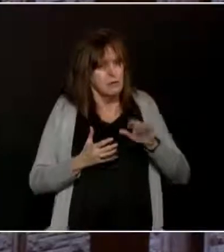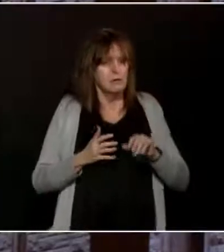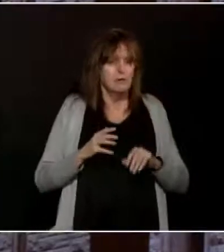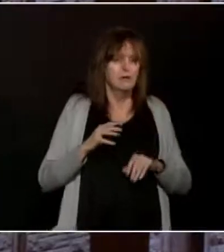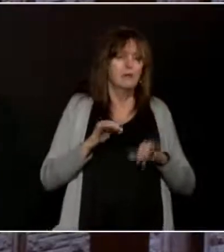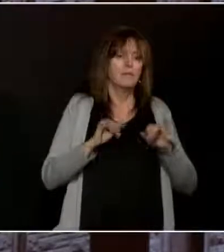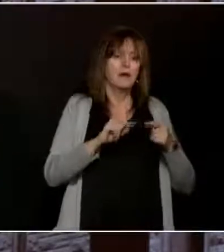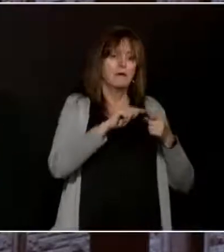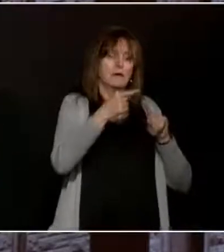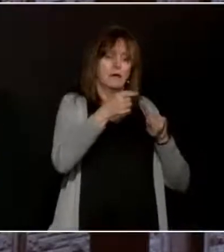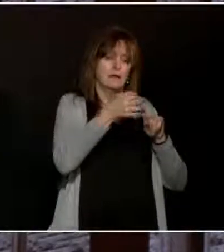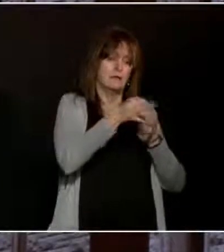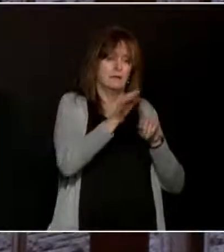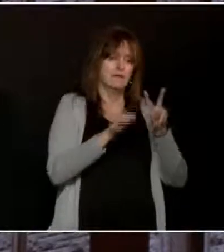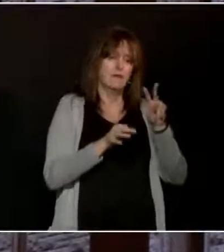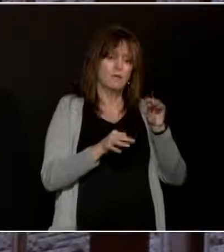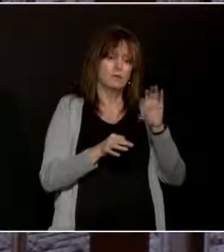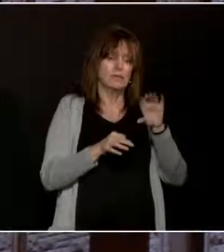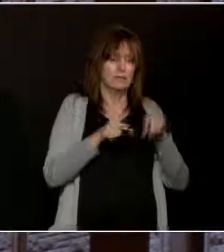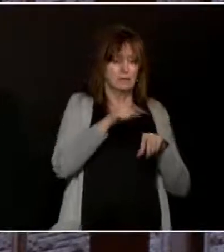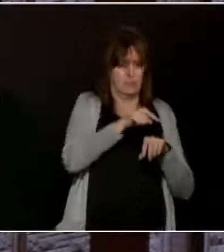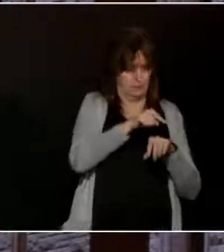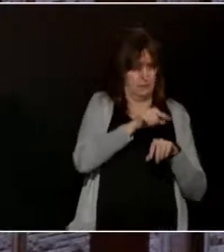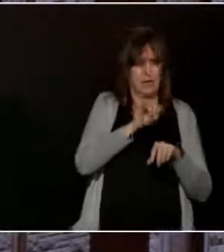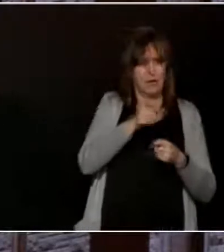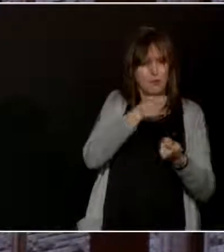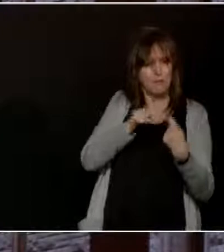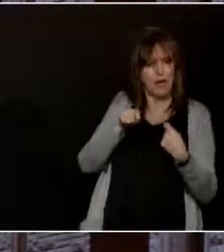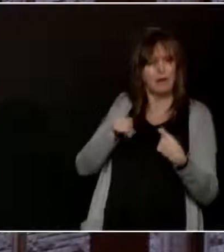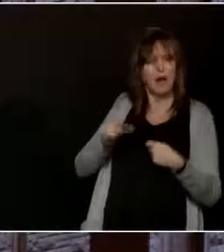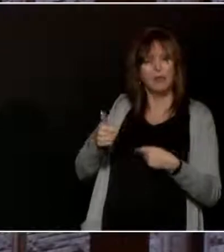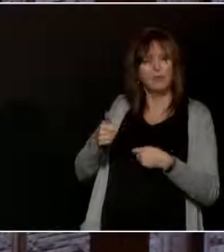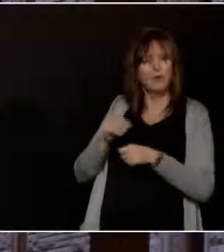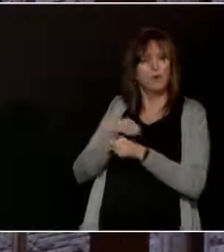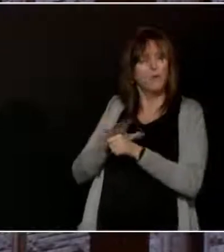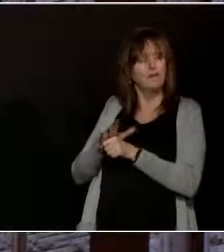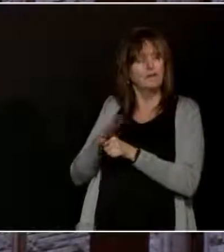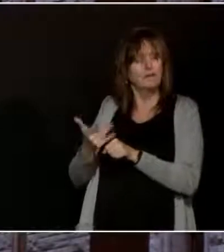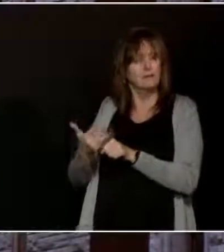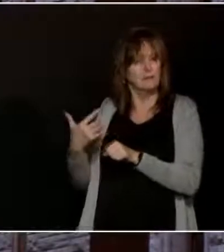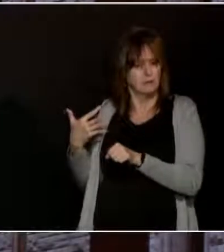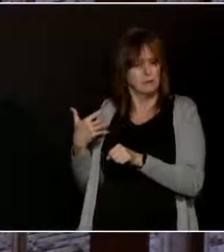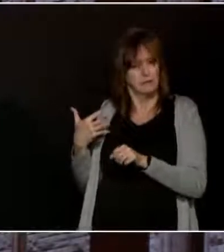reducing number of other COVID strains at this time. Follow up, and